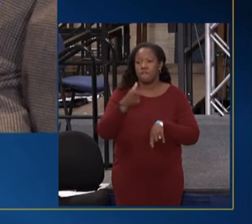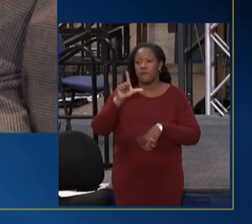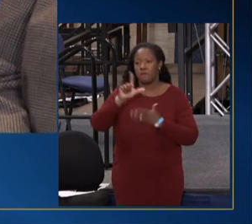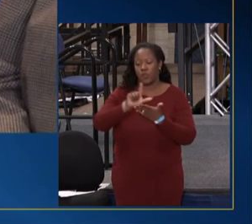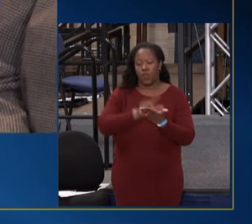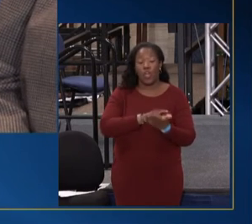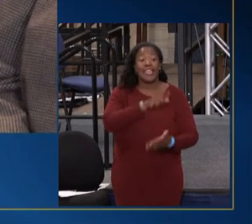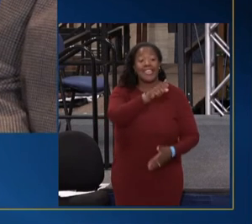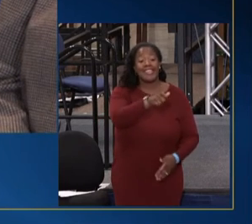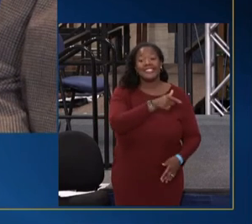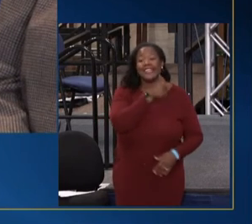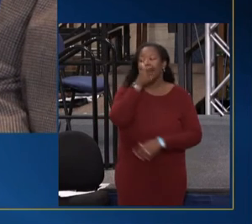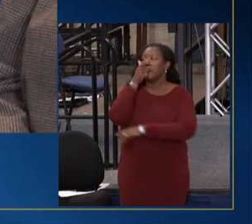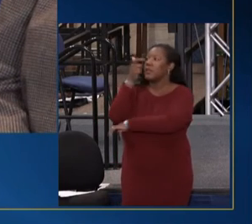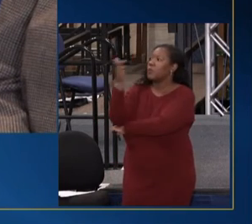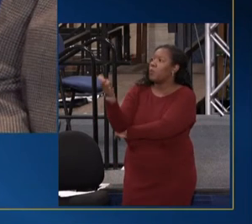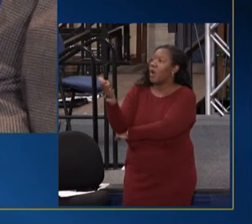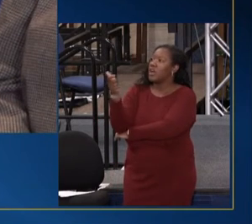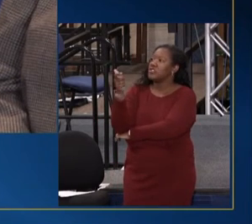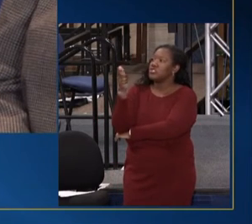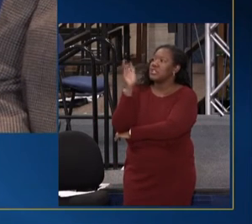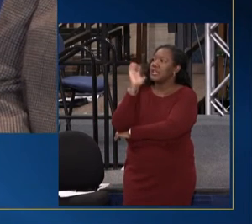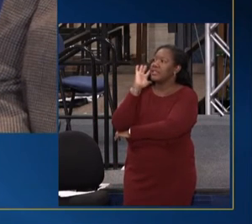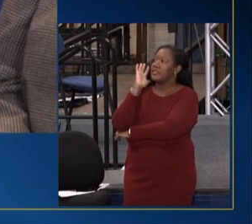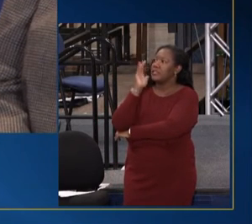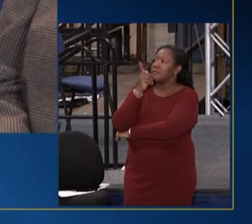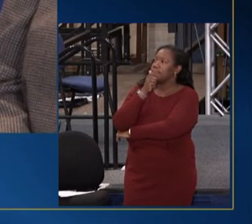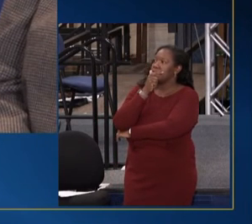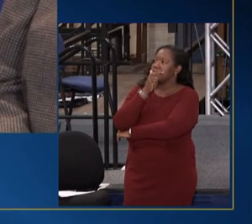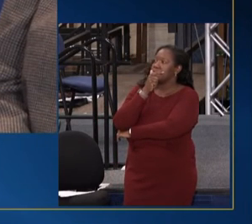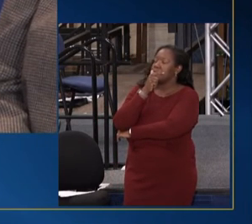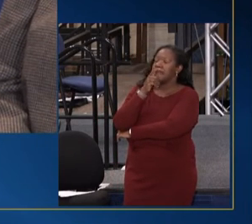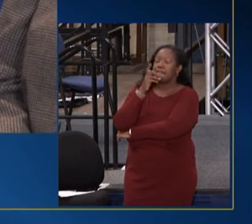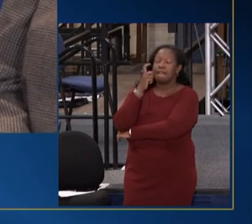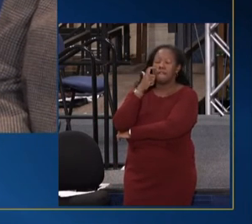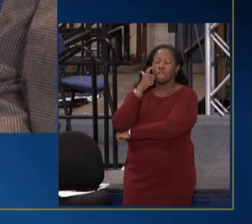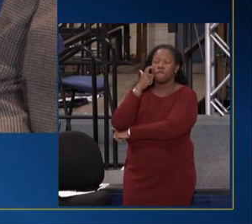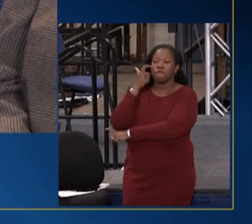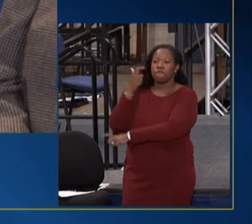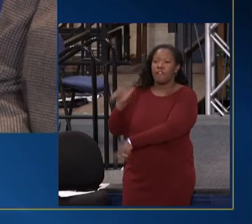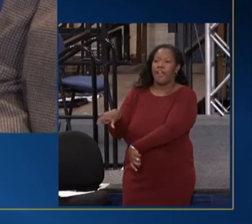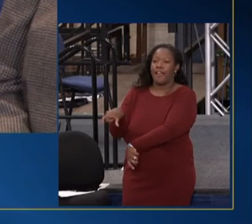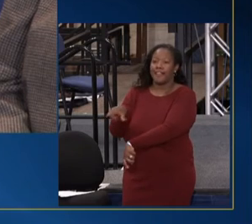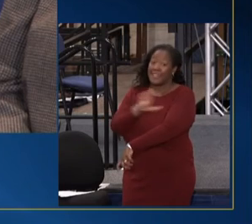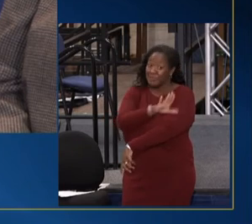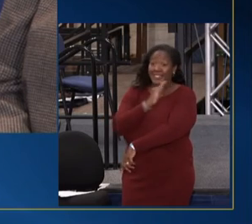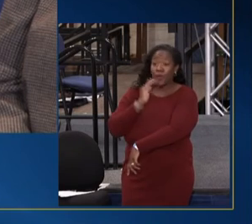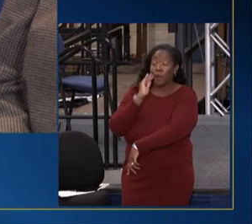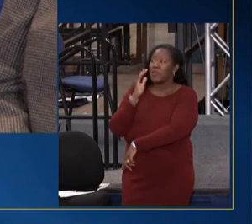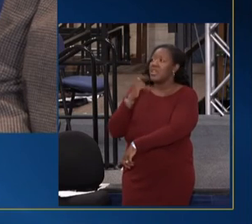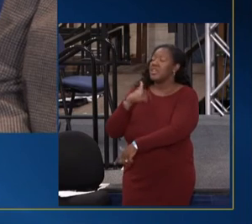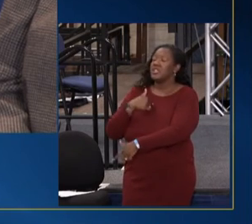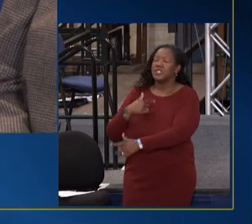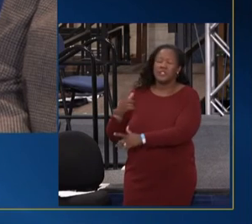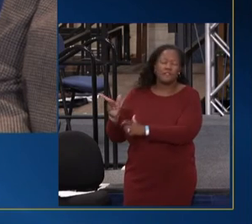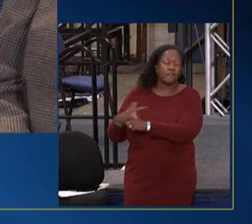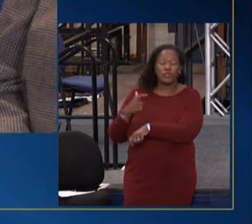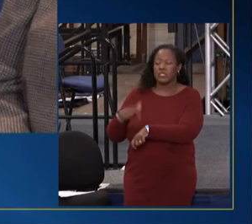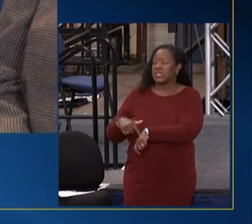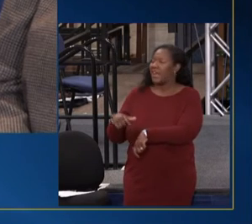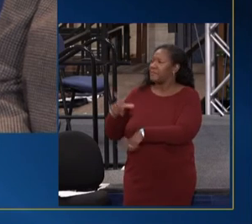watched that speech from the East Room and he cried in his living room because for the first time, he felt like the President of the United States understood and got